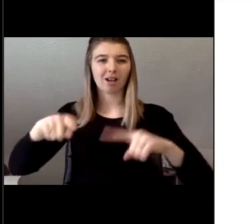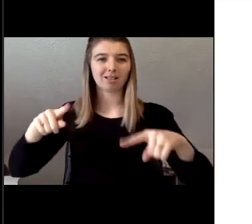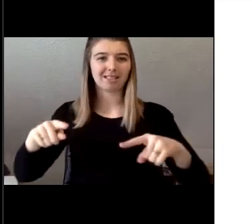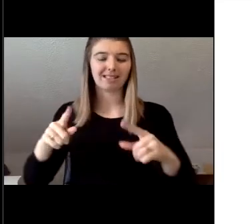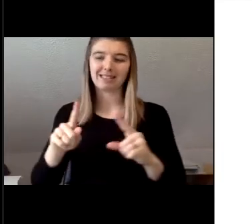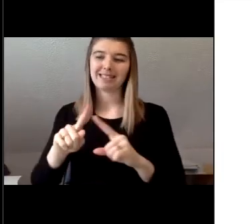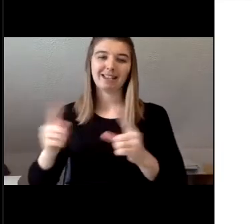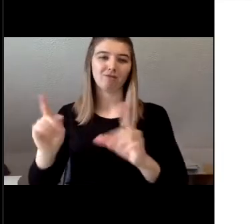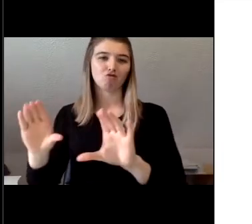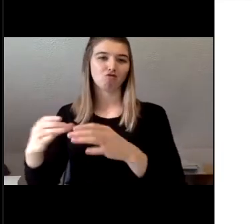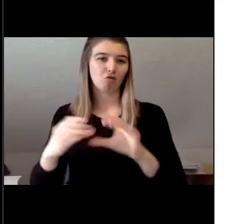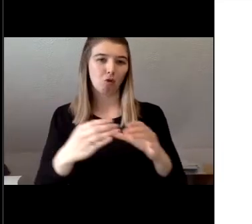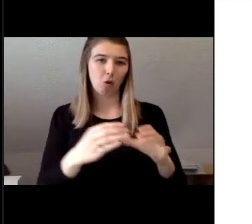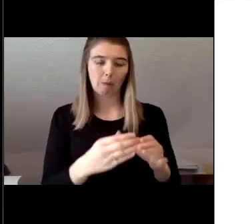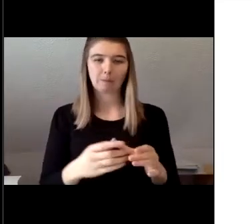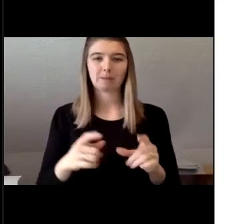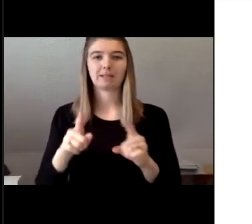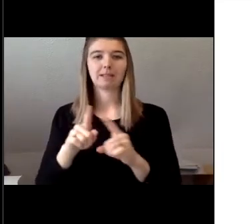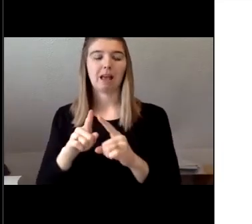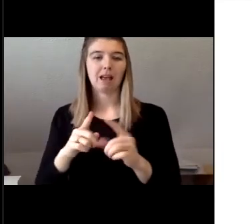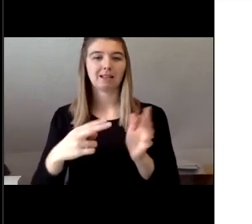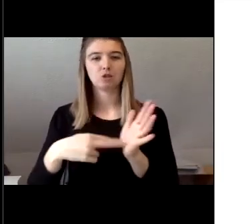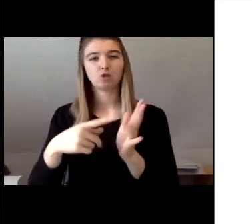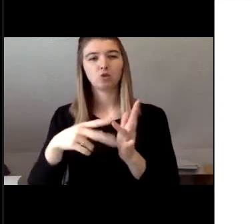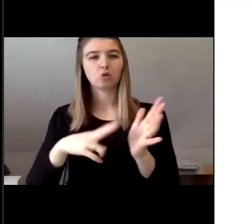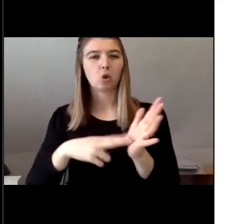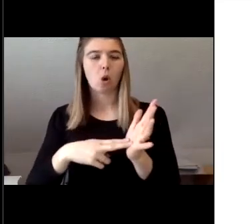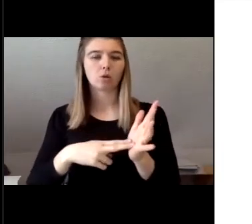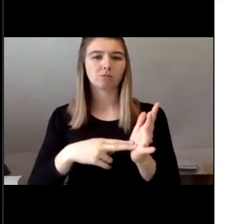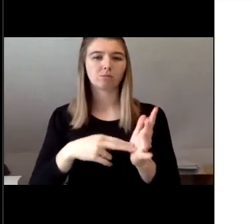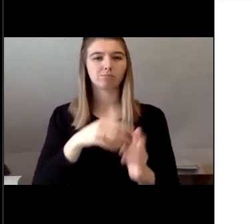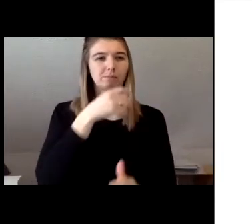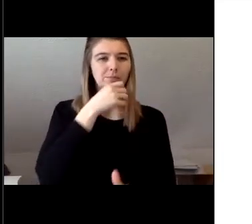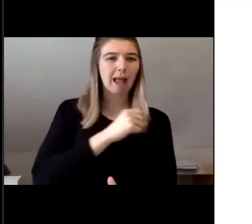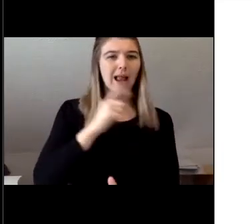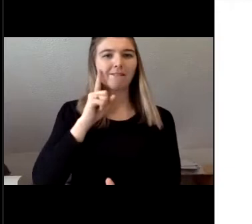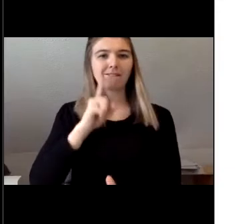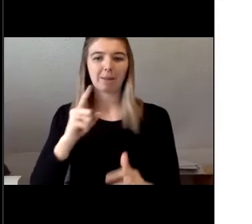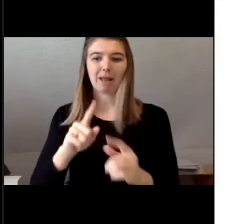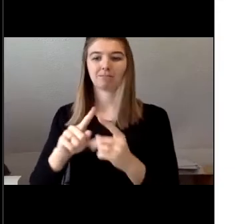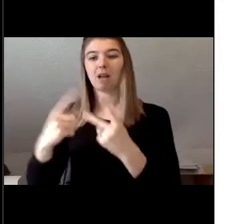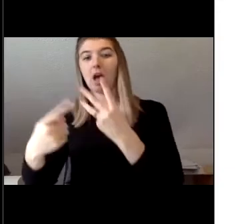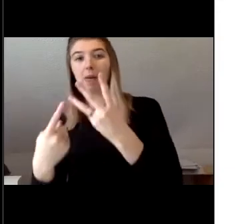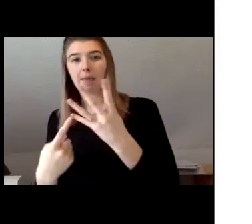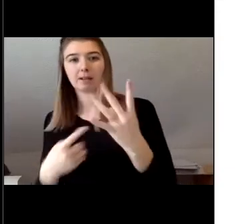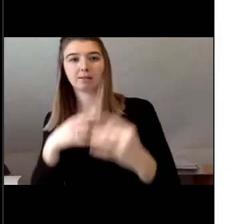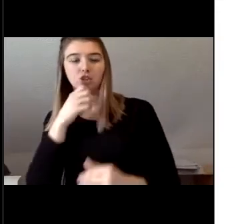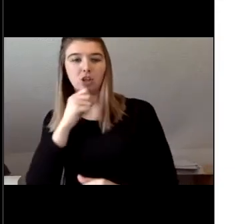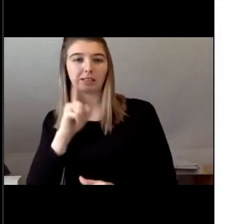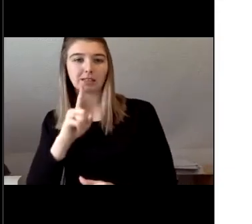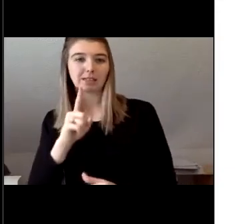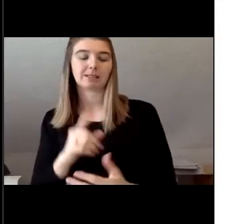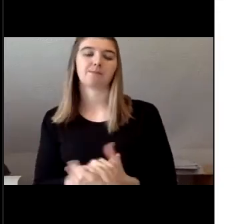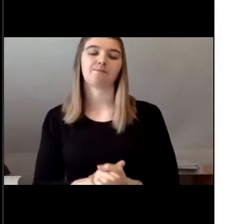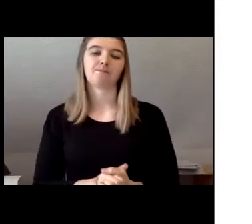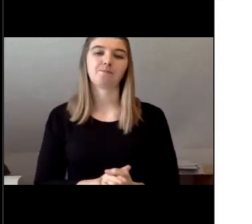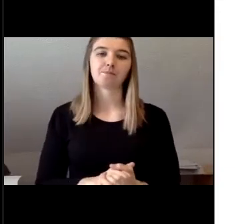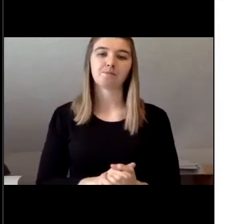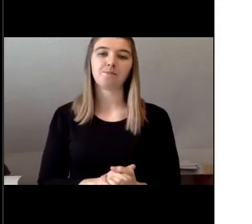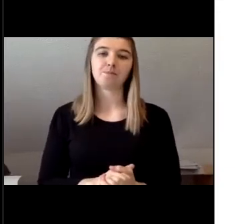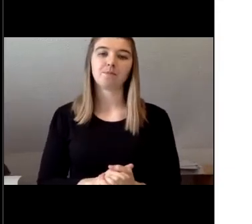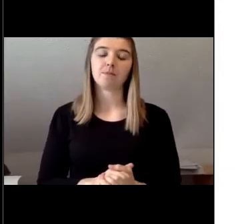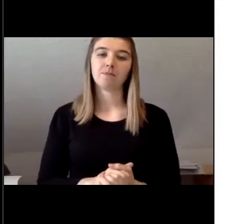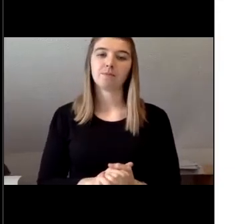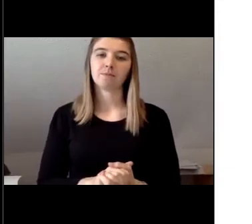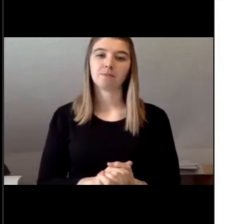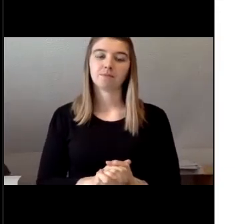dimensions, including beyond binary gender, and there are systemic issues that affect groups in different and intersecting ways.